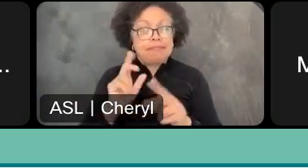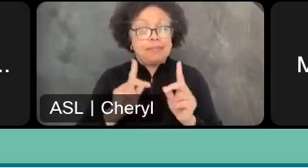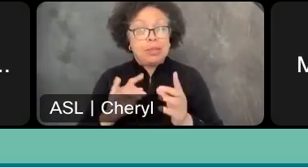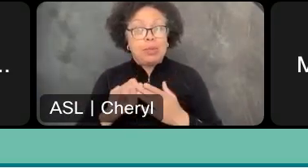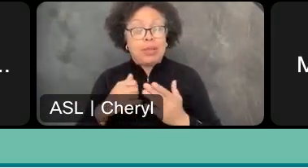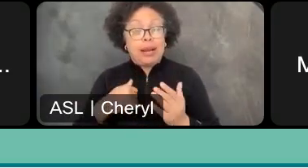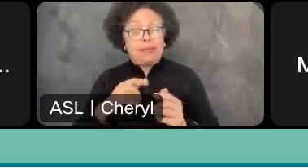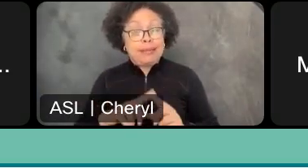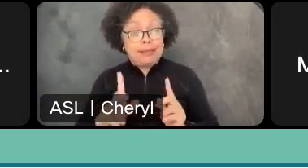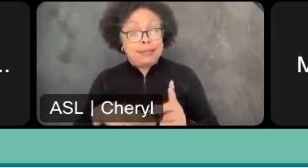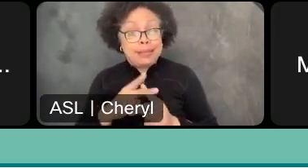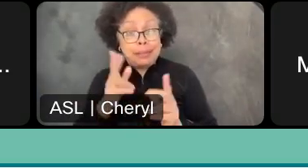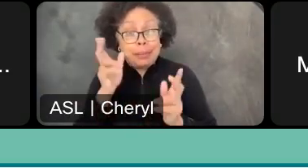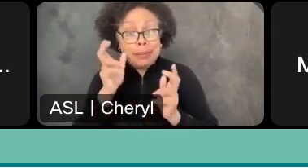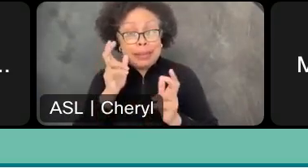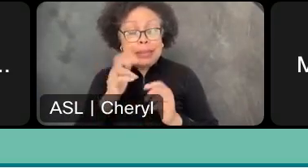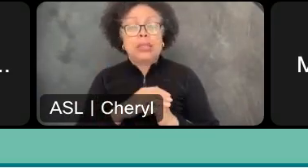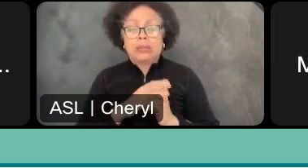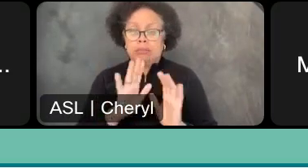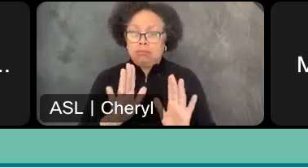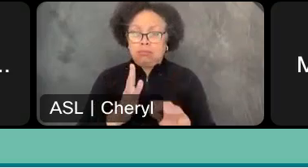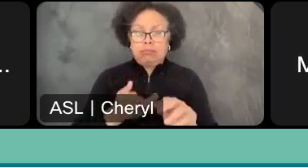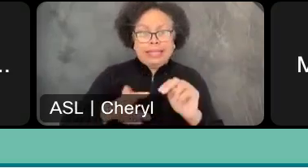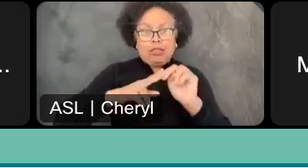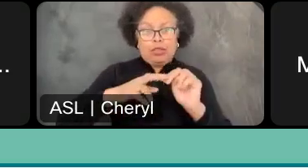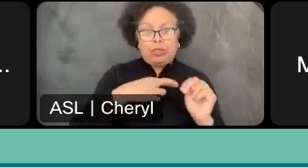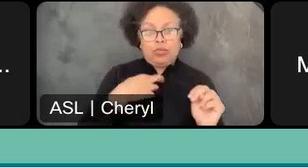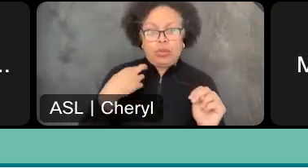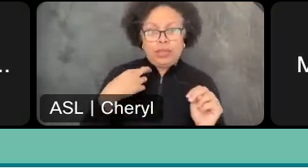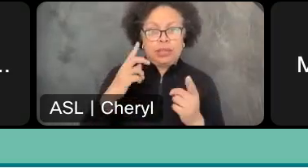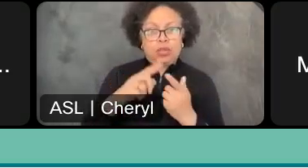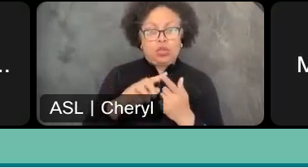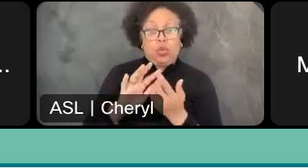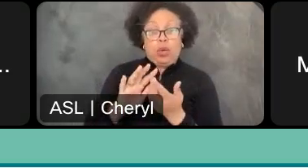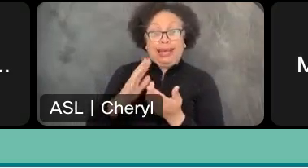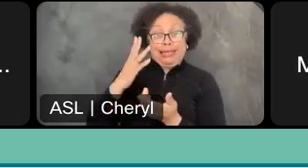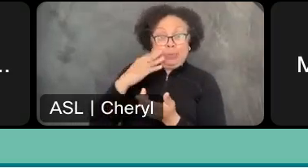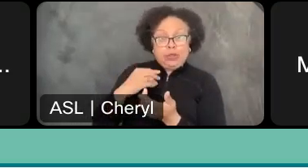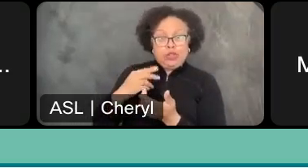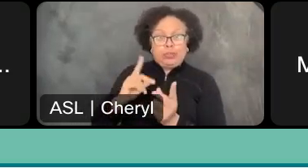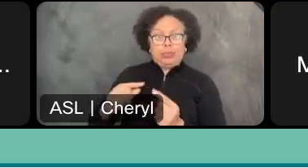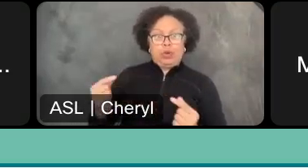alternative perceptions have an increased risk of being victimized by others.